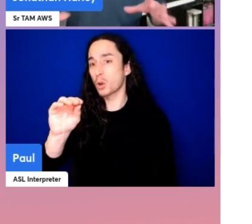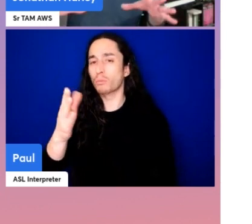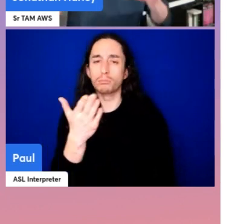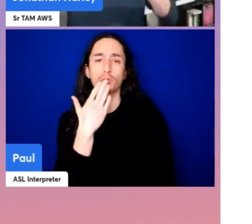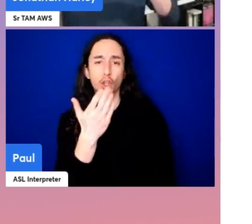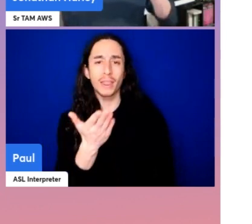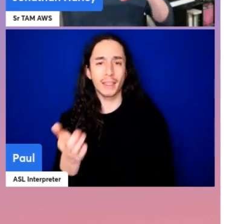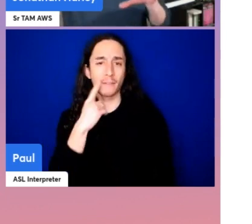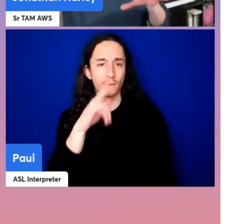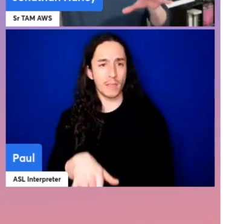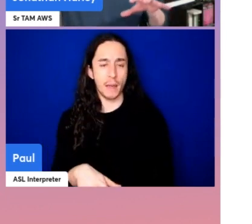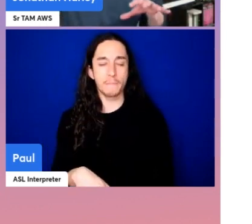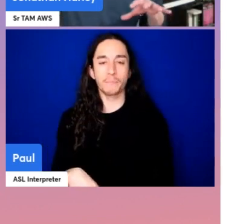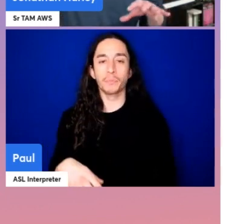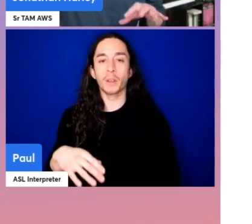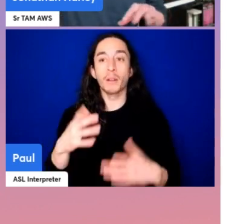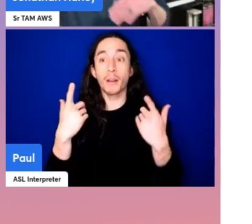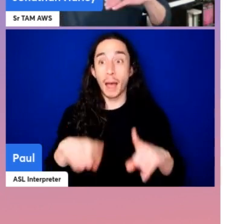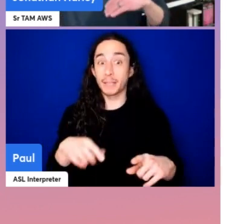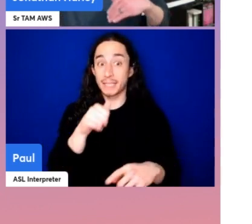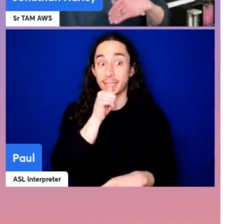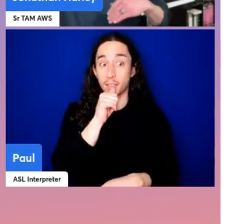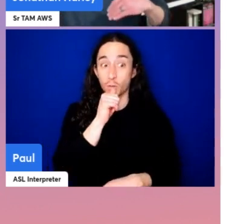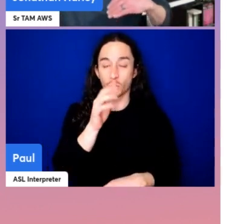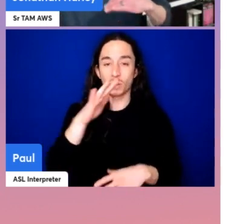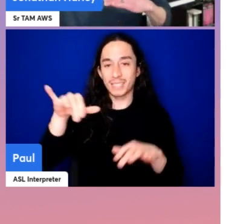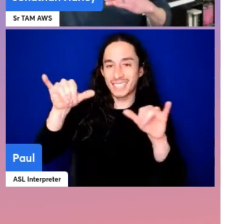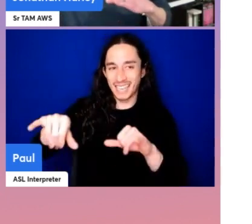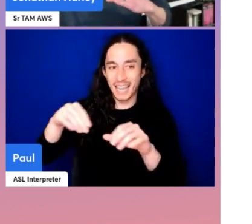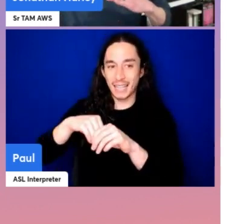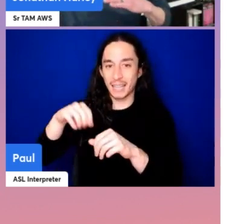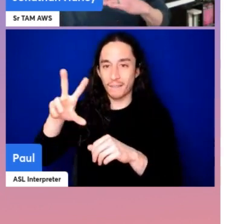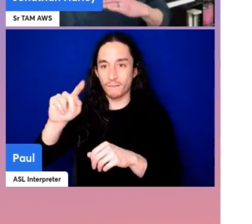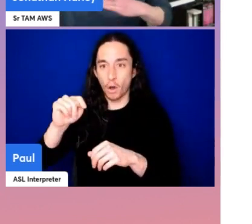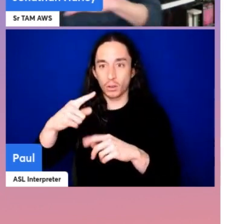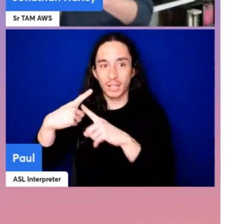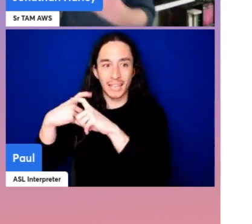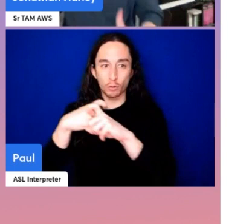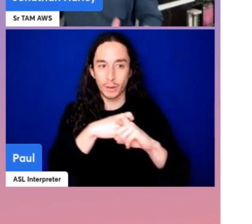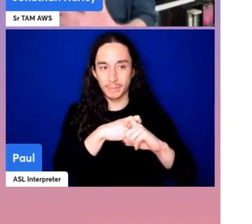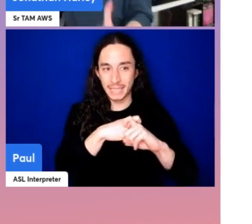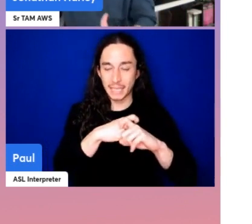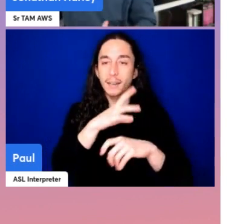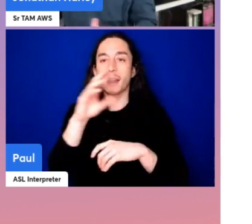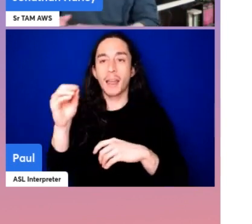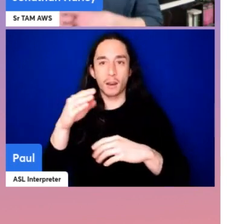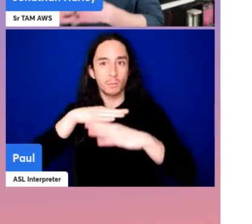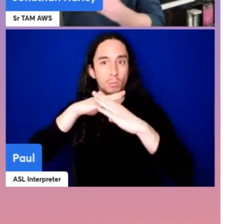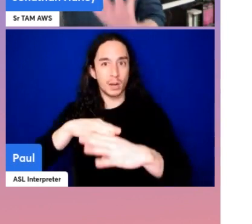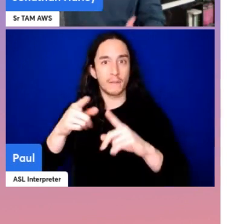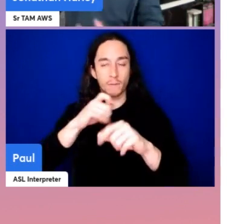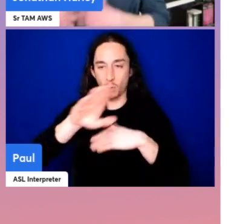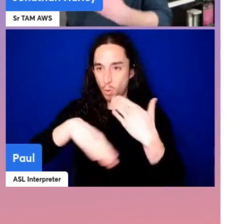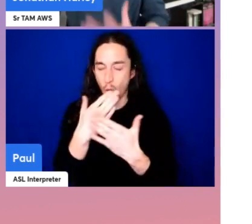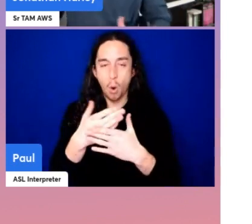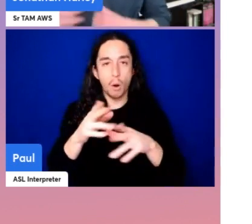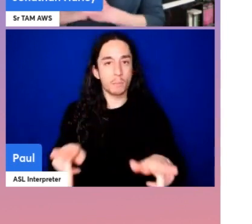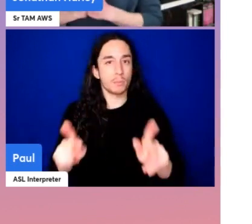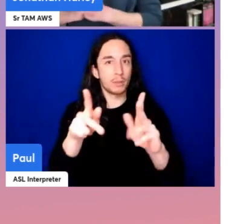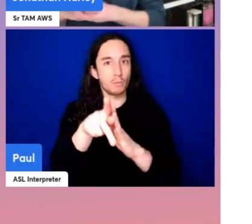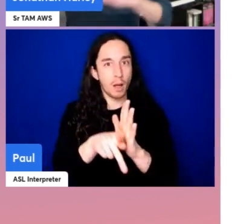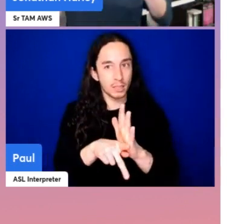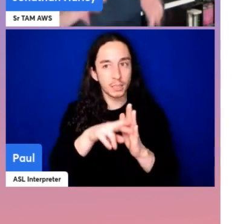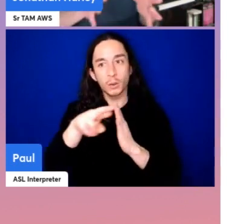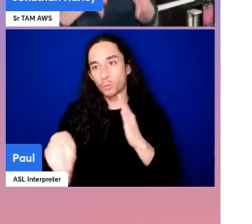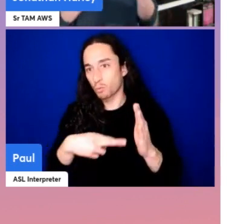what happens is the secret remains in Vault, encrypted. It is protected by all of the permission policies and the roles and what